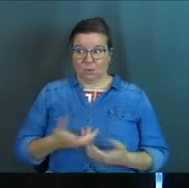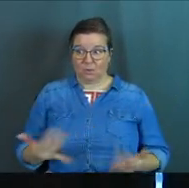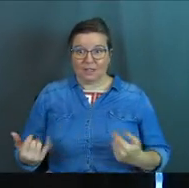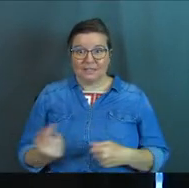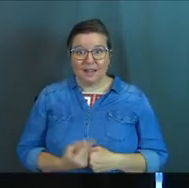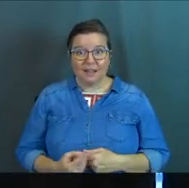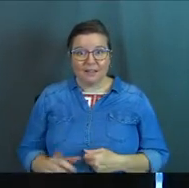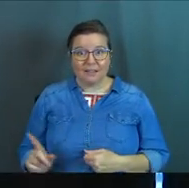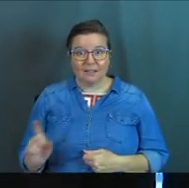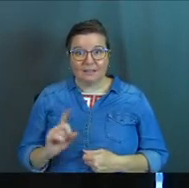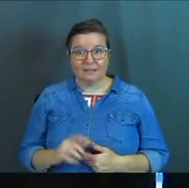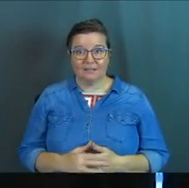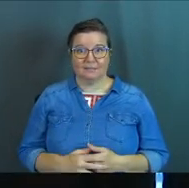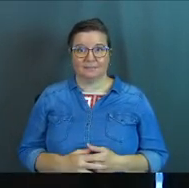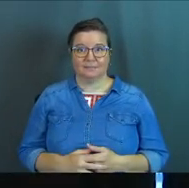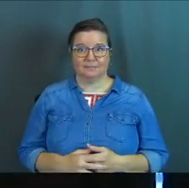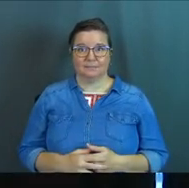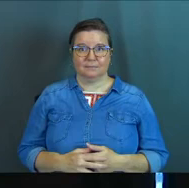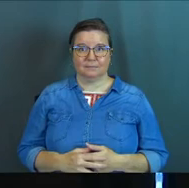today?